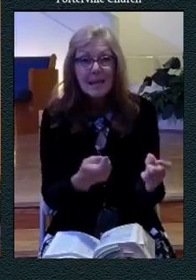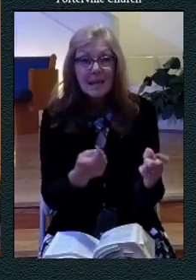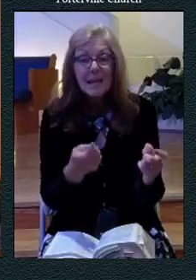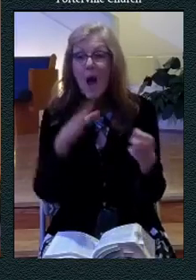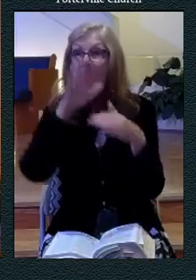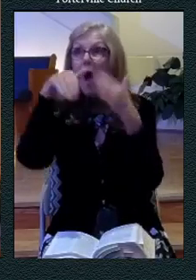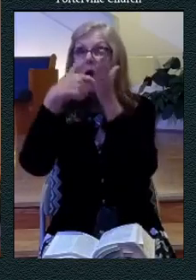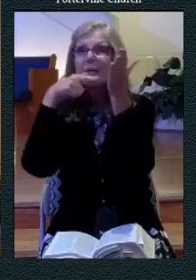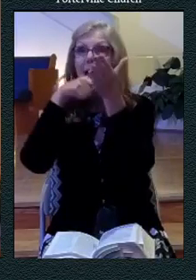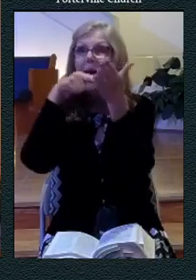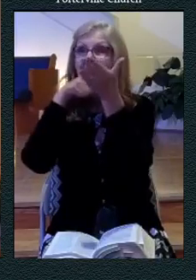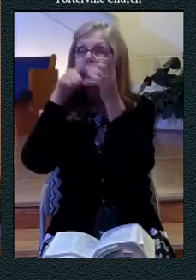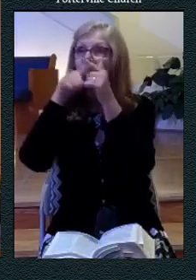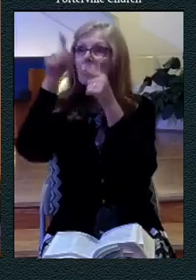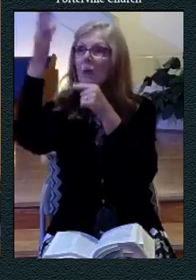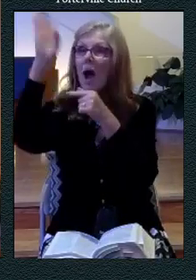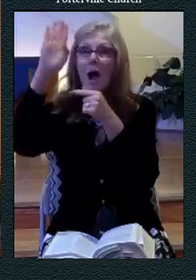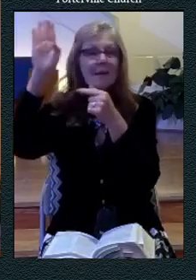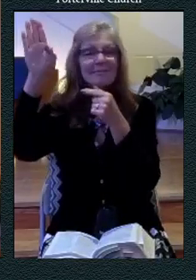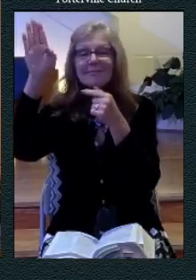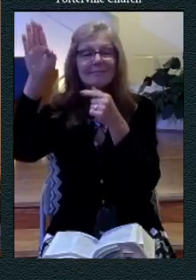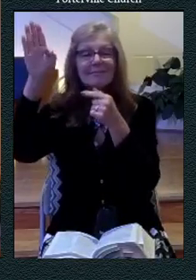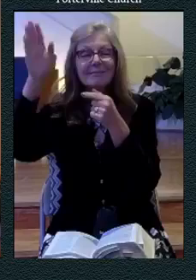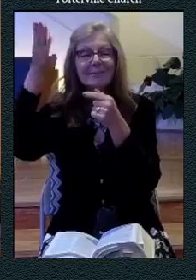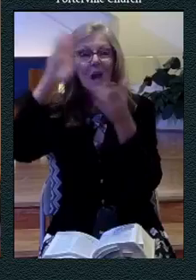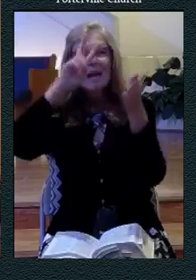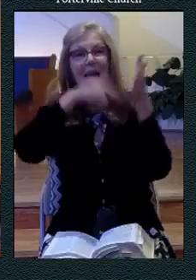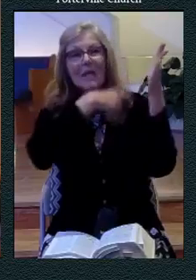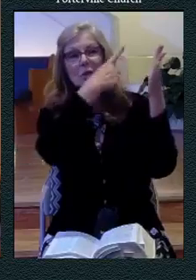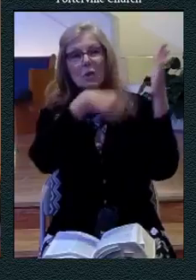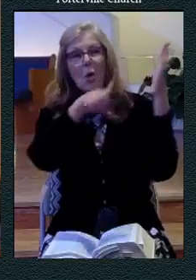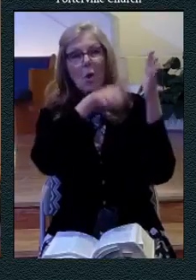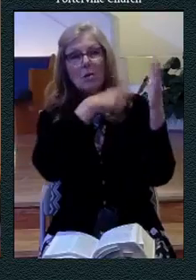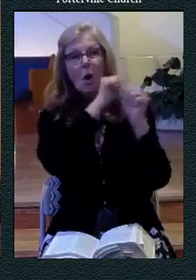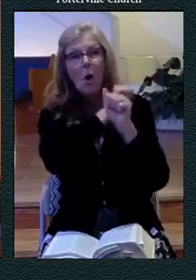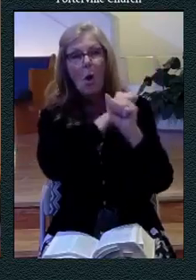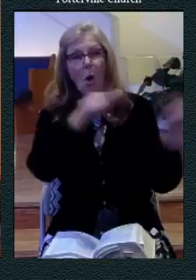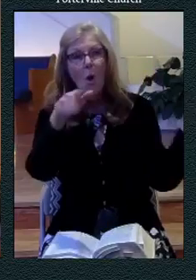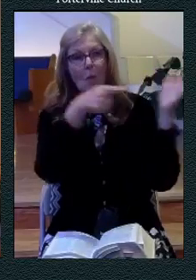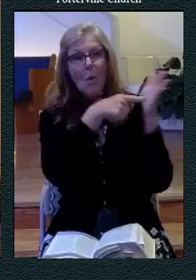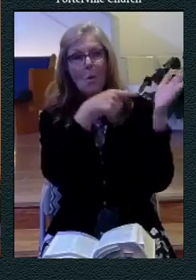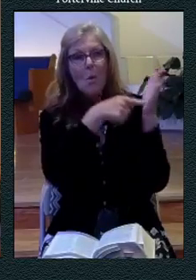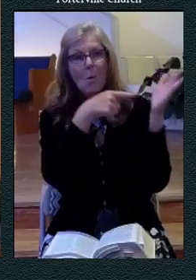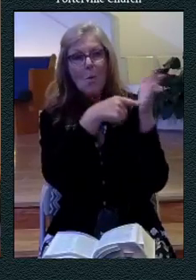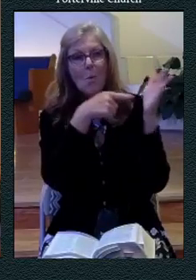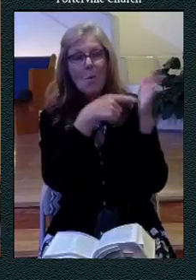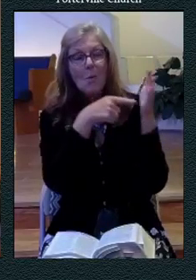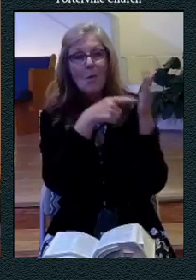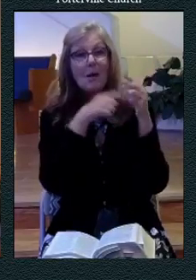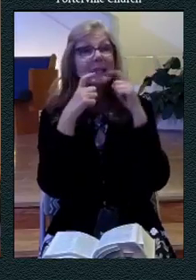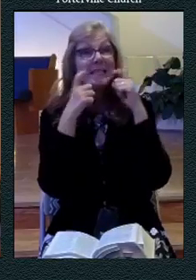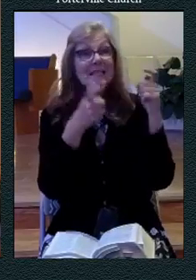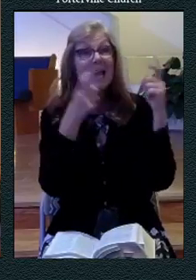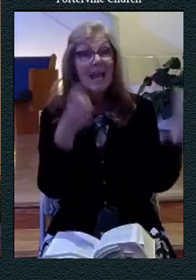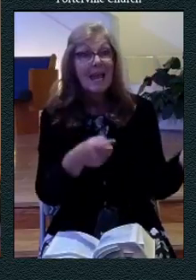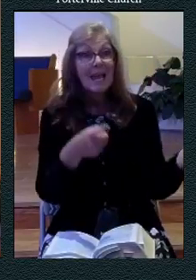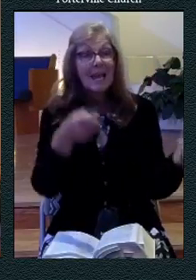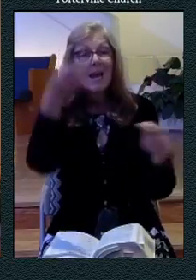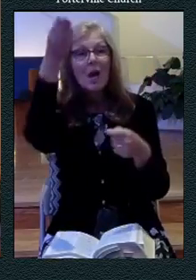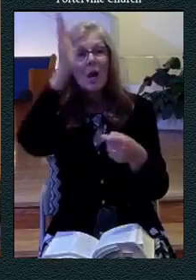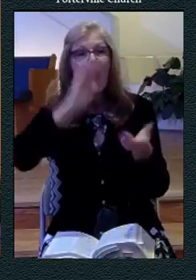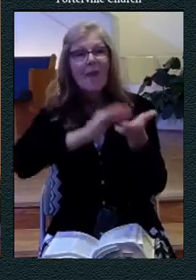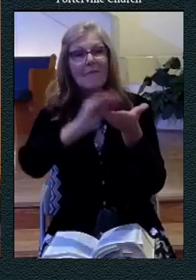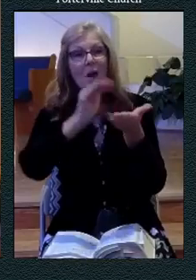out by taking the just punishment of God, the just wrath of God against human sin. He took it all into